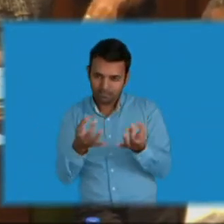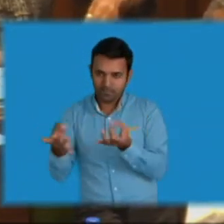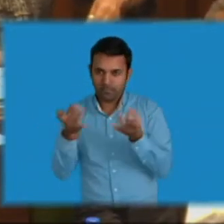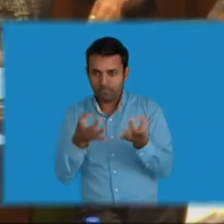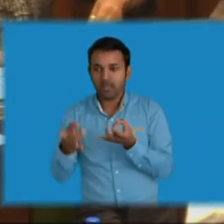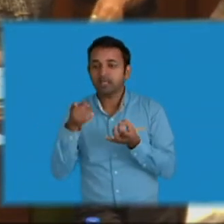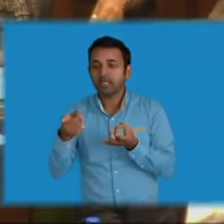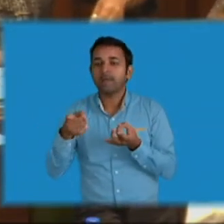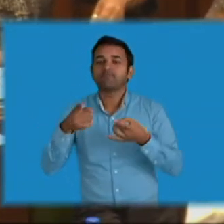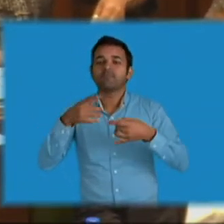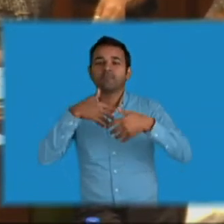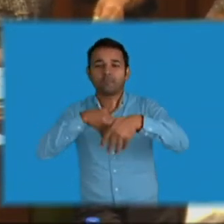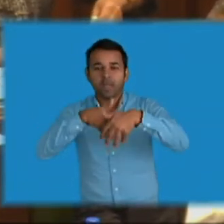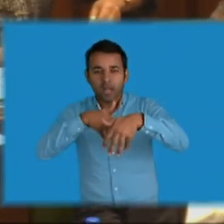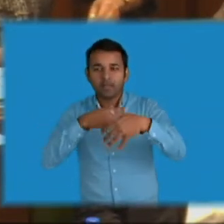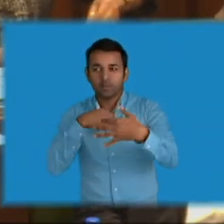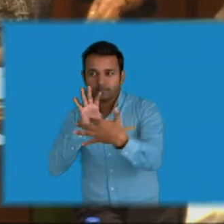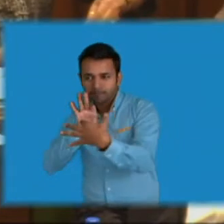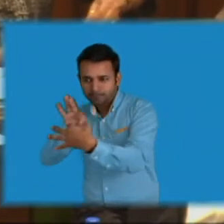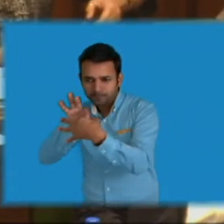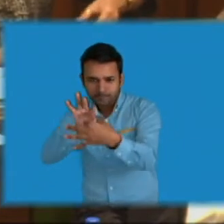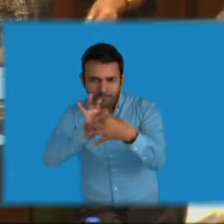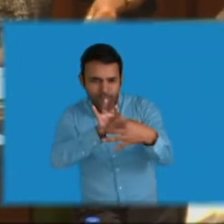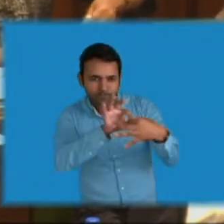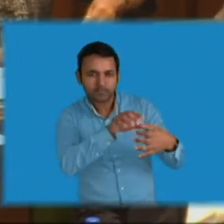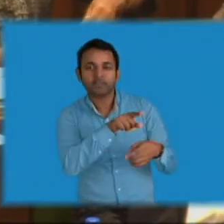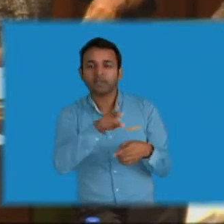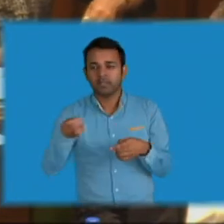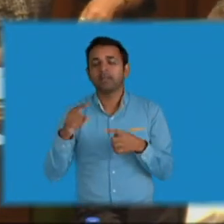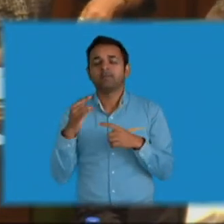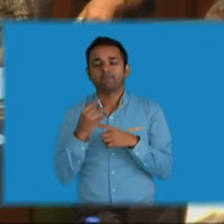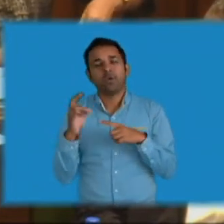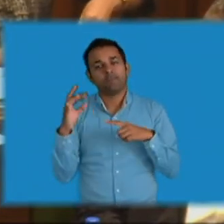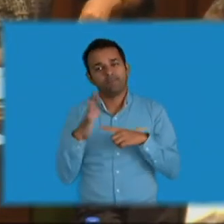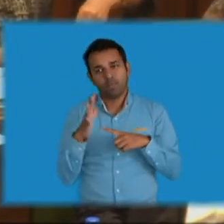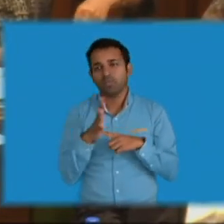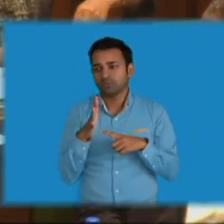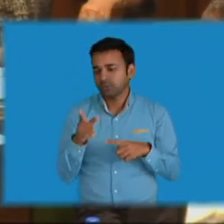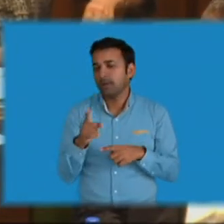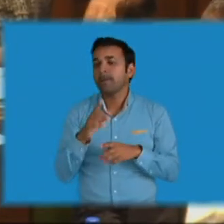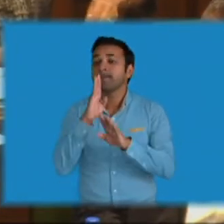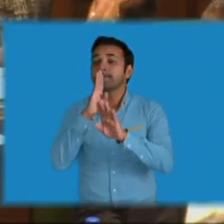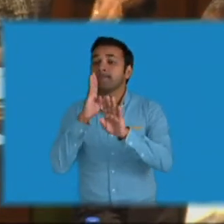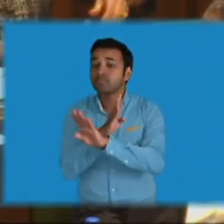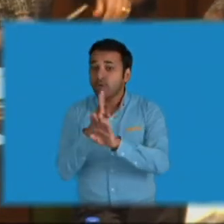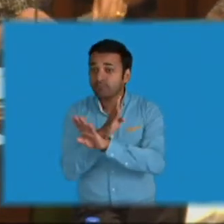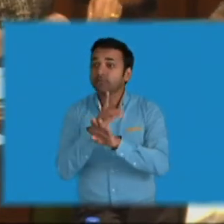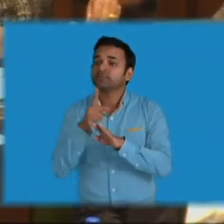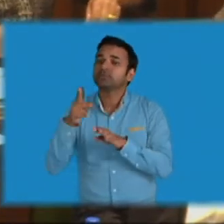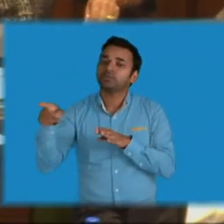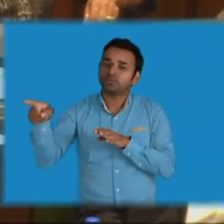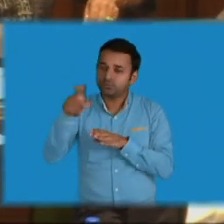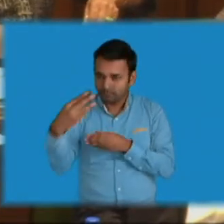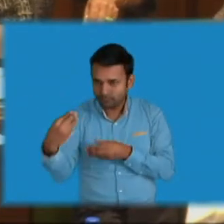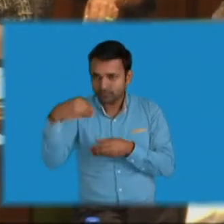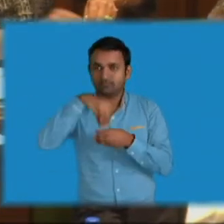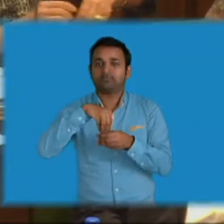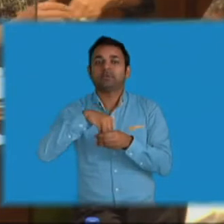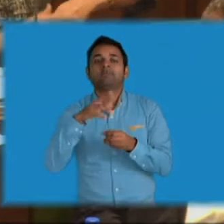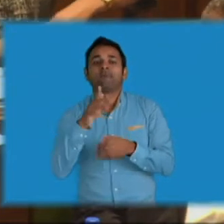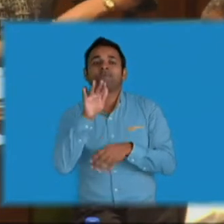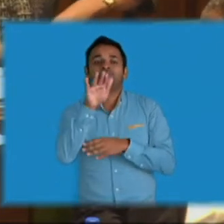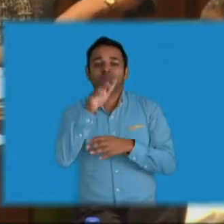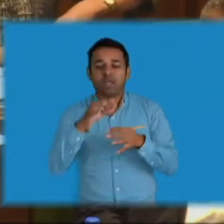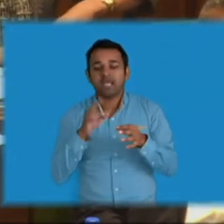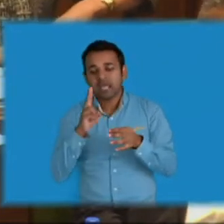the most promising modality for private sector engagement in future reforestation program. In conclusion, Madam